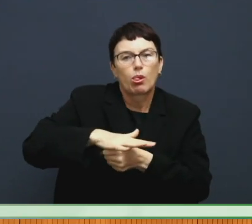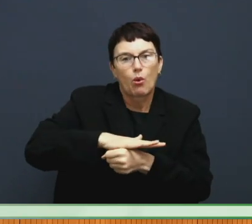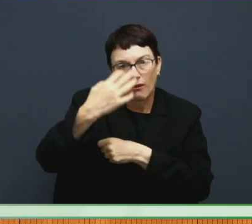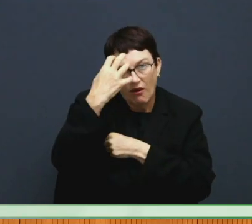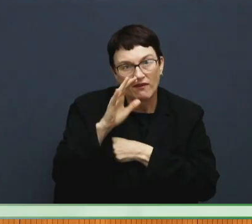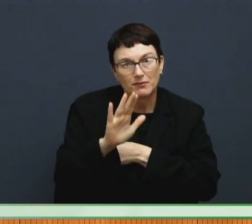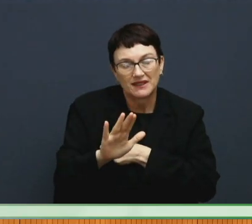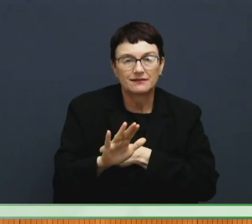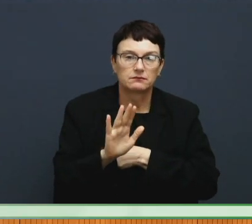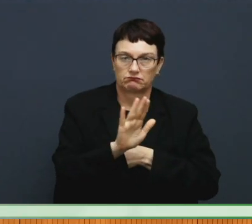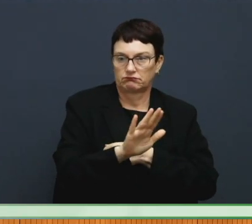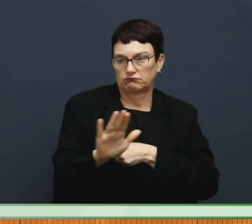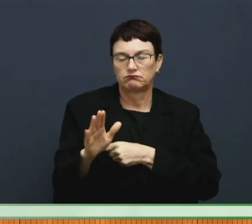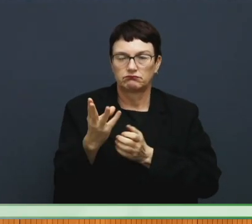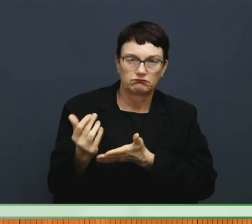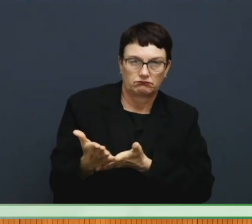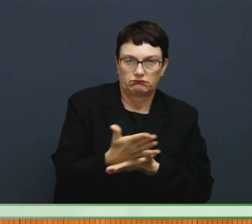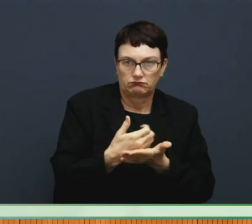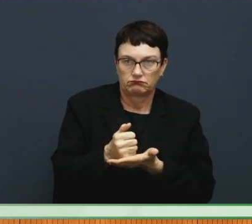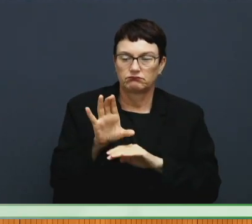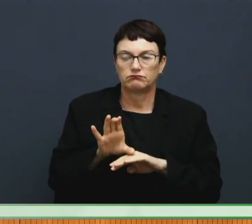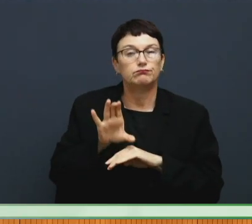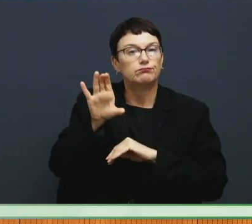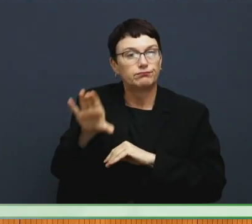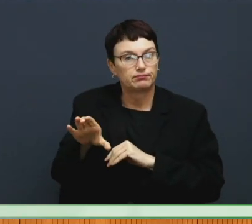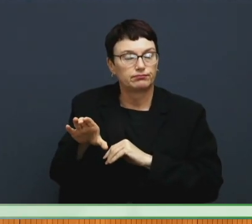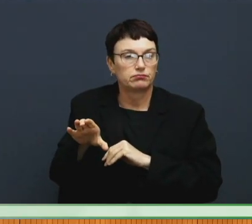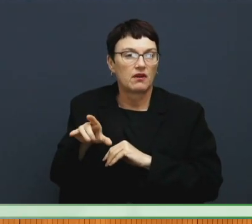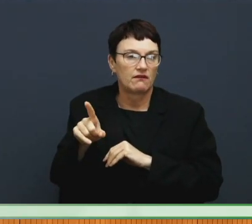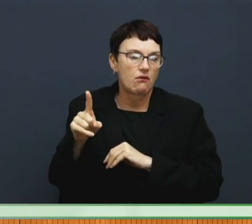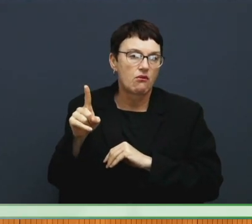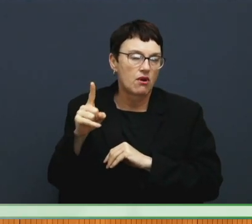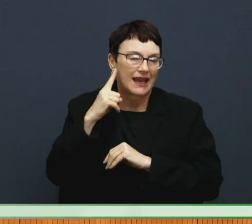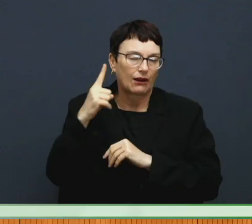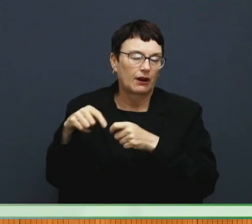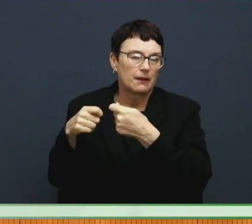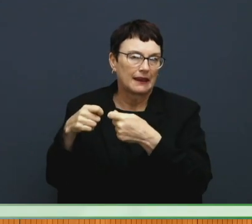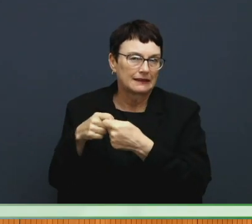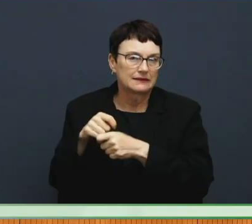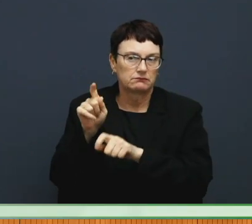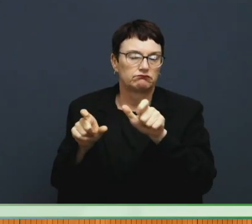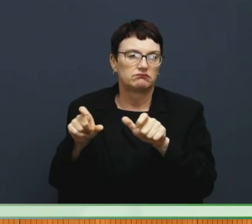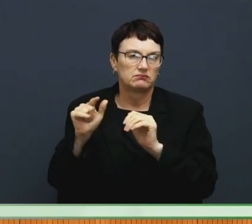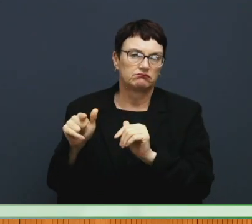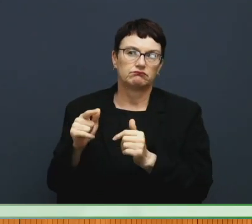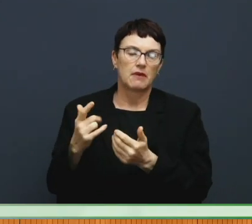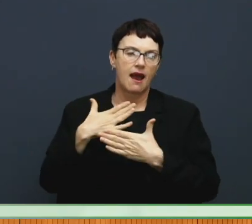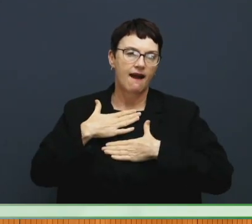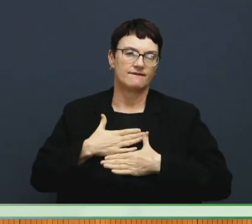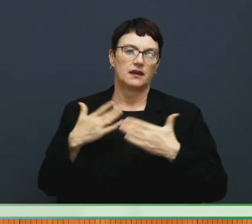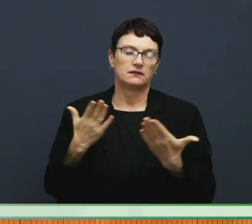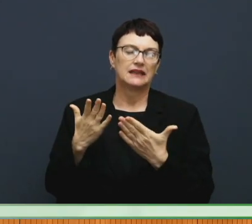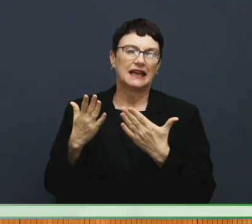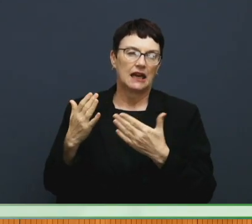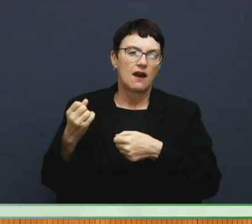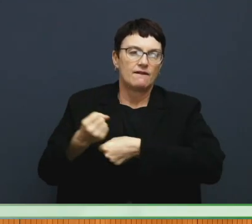public funds per student for hearing impaired high vocational students, and the pre-visual